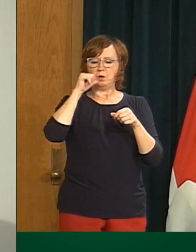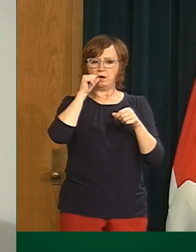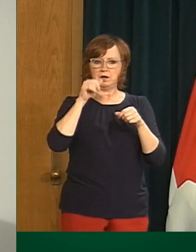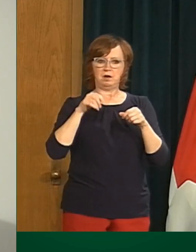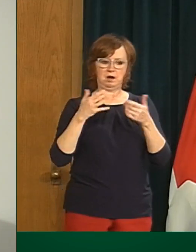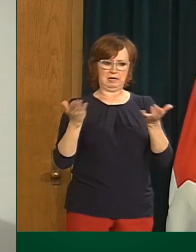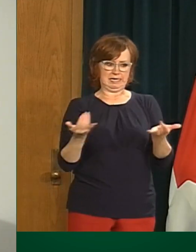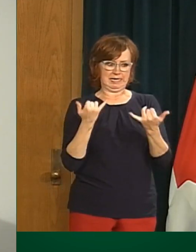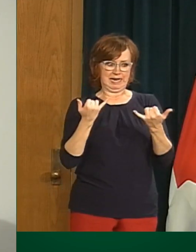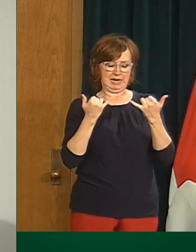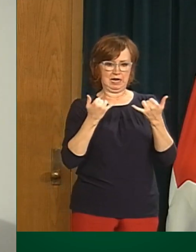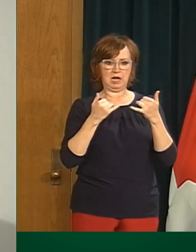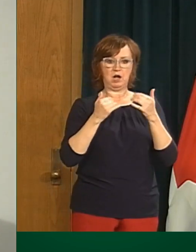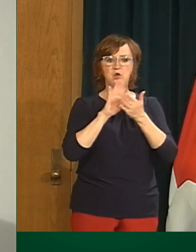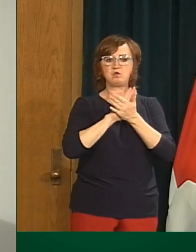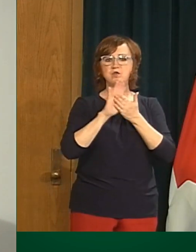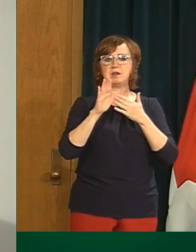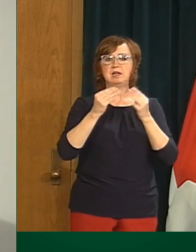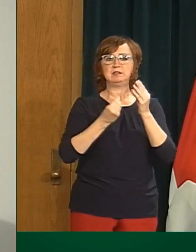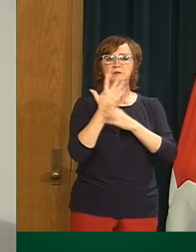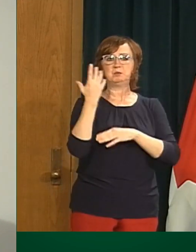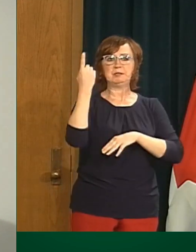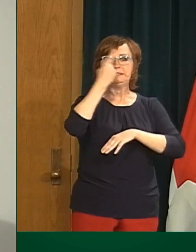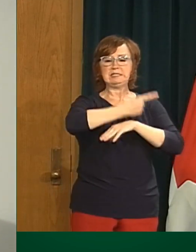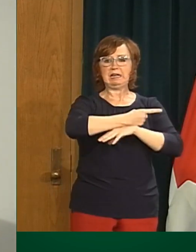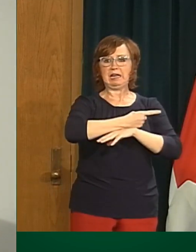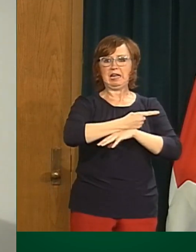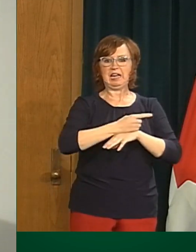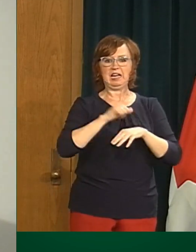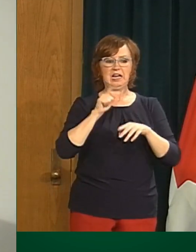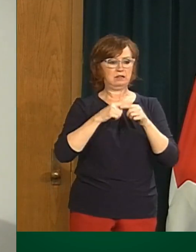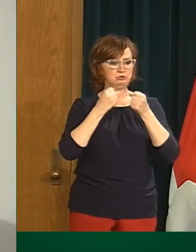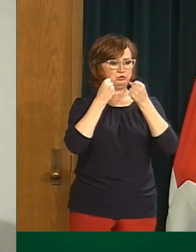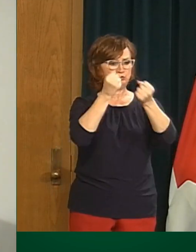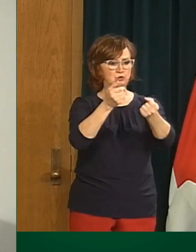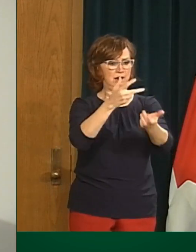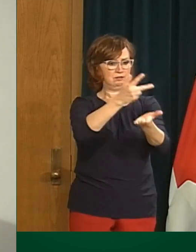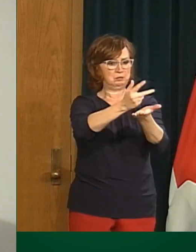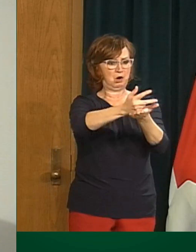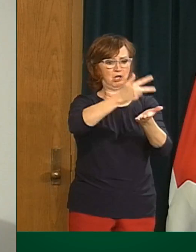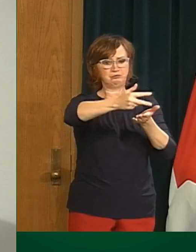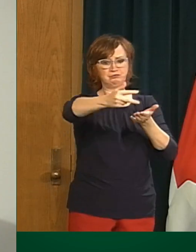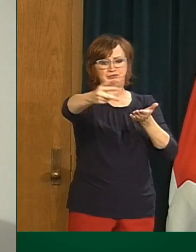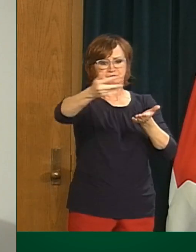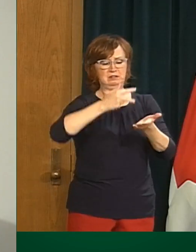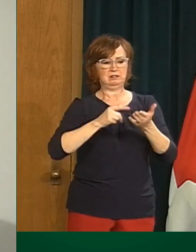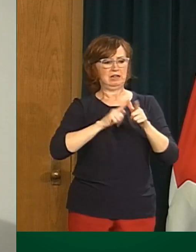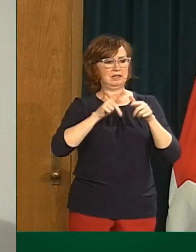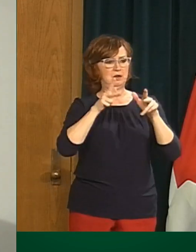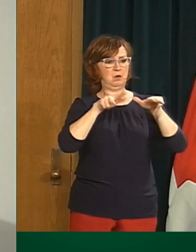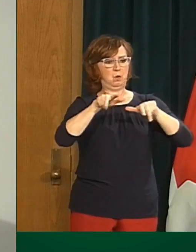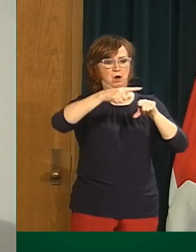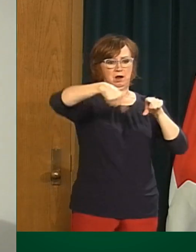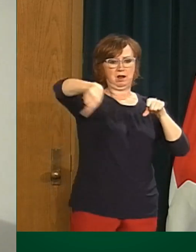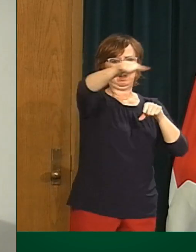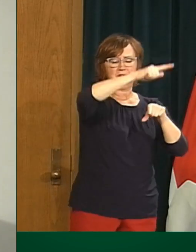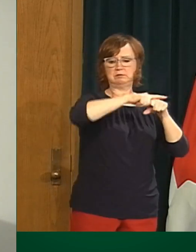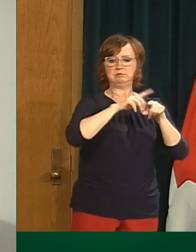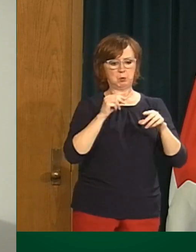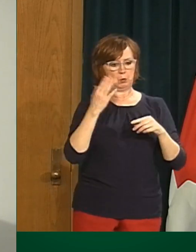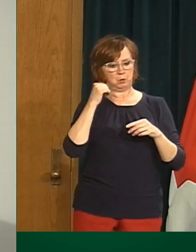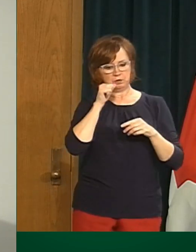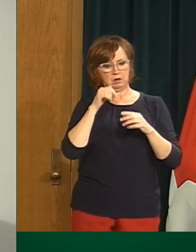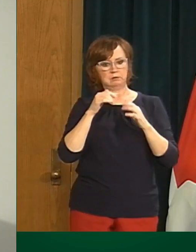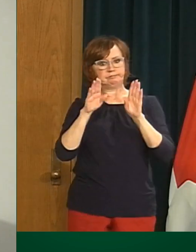particular part in the city and walk in the same place. I think those things are really important. We have a great opportunity